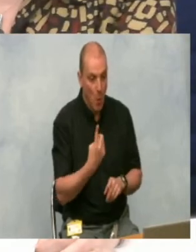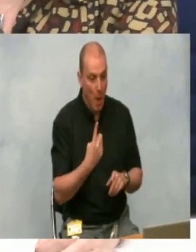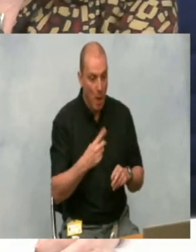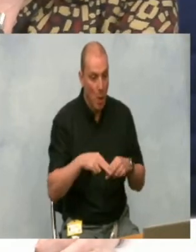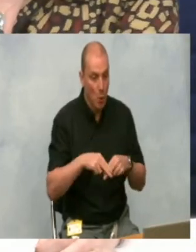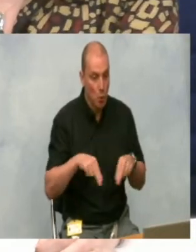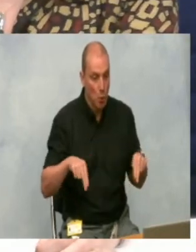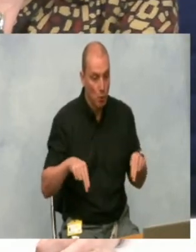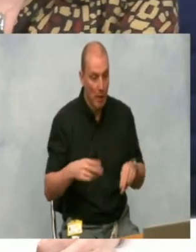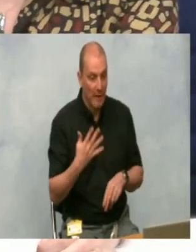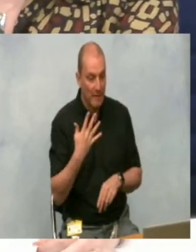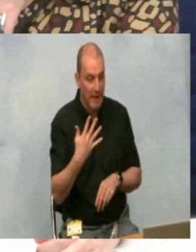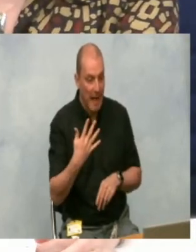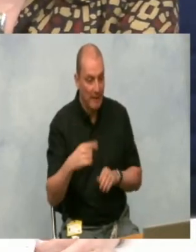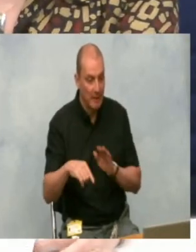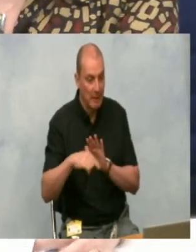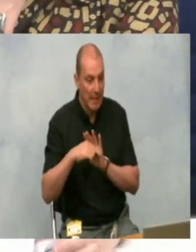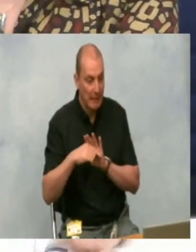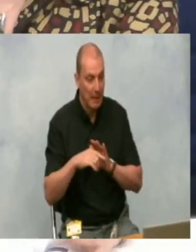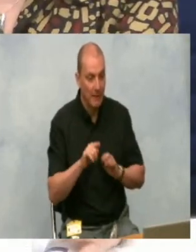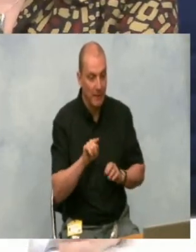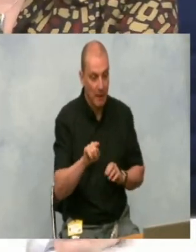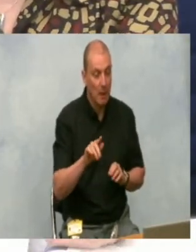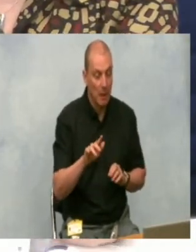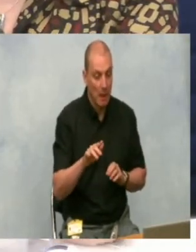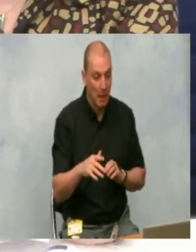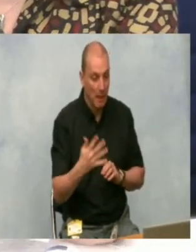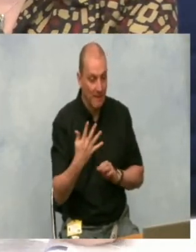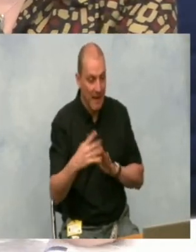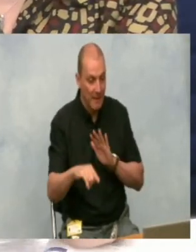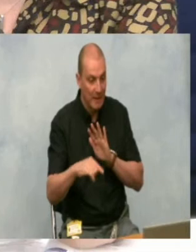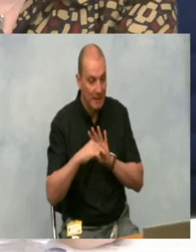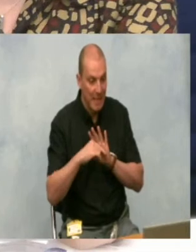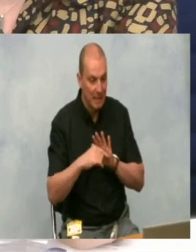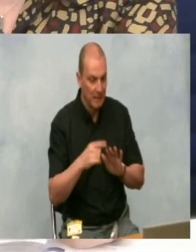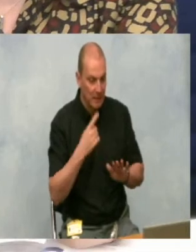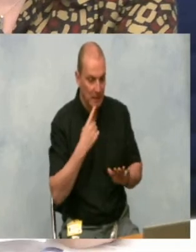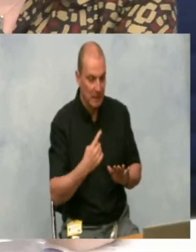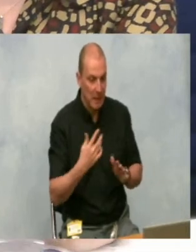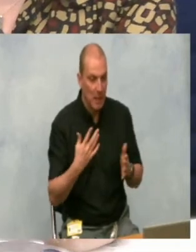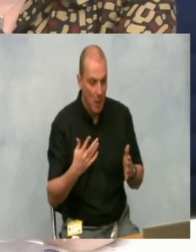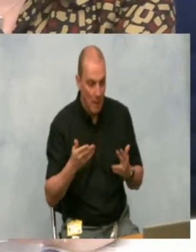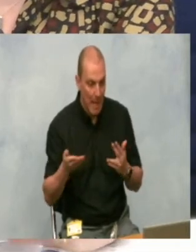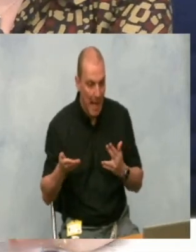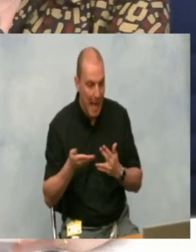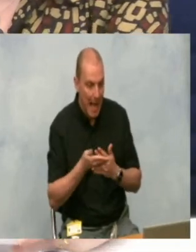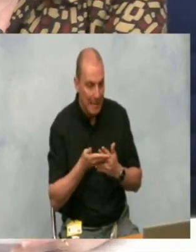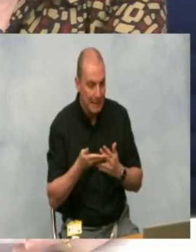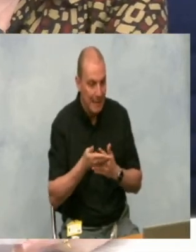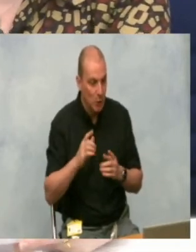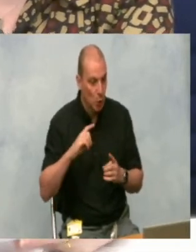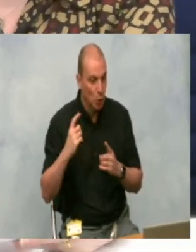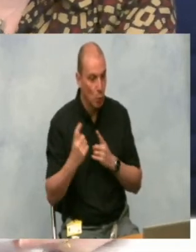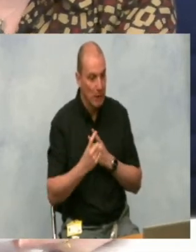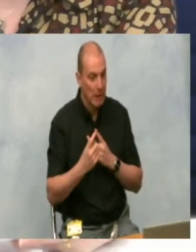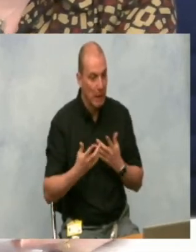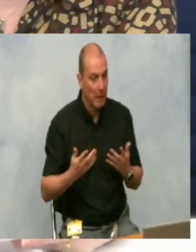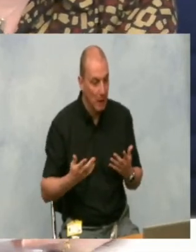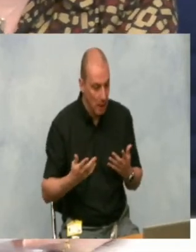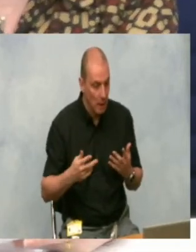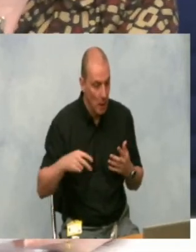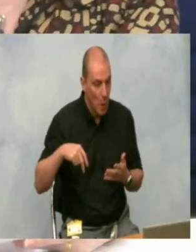negative. And the negative responses highlighted the reduced access to the area by the local community and for dog